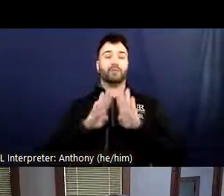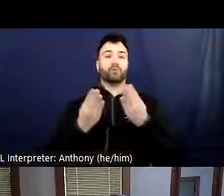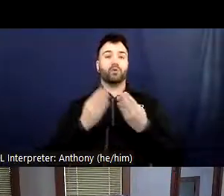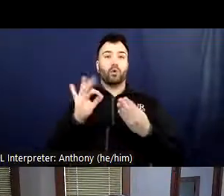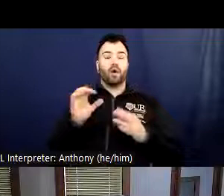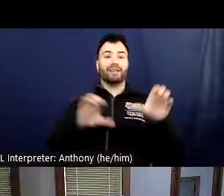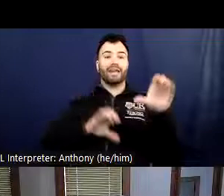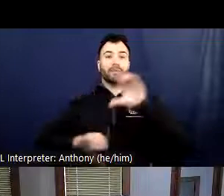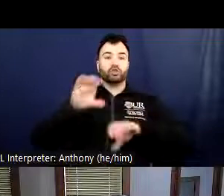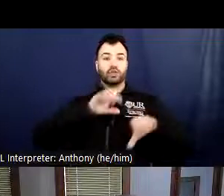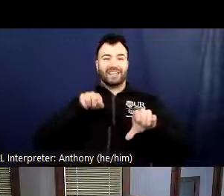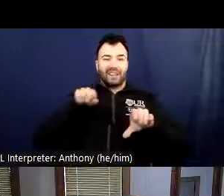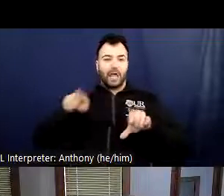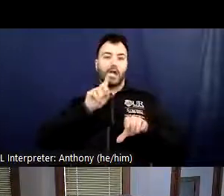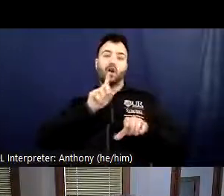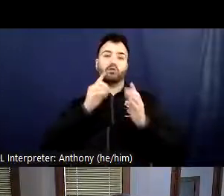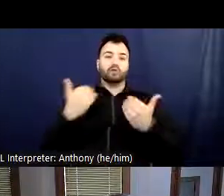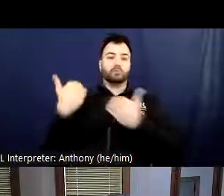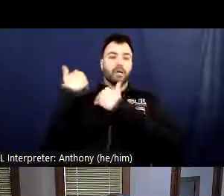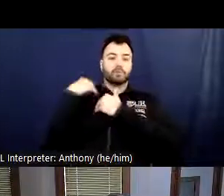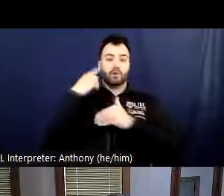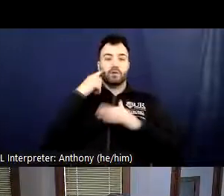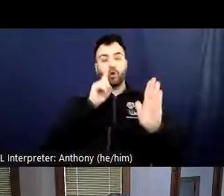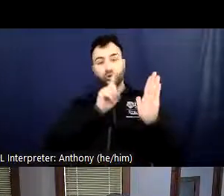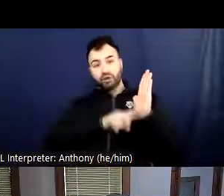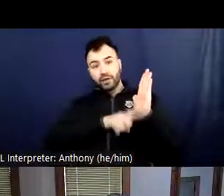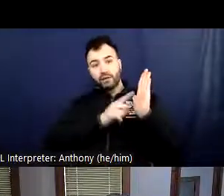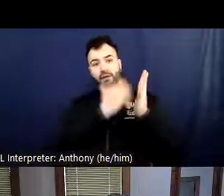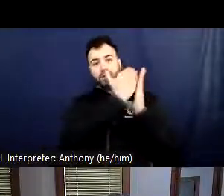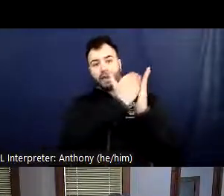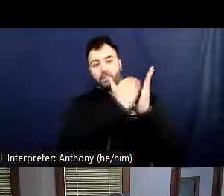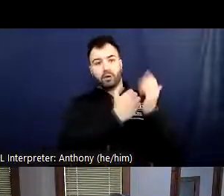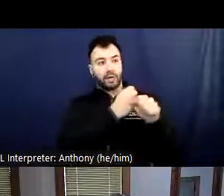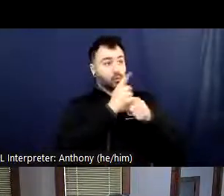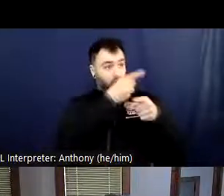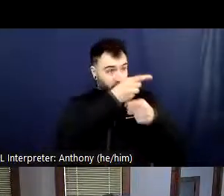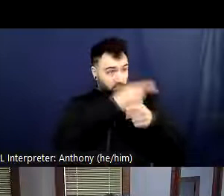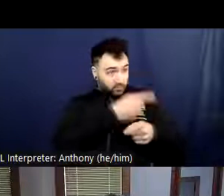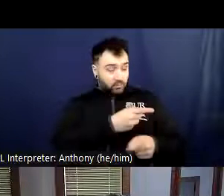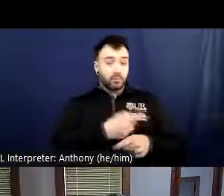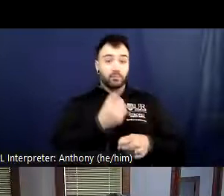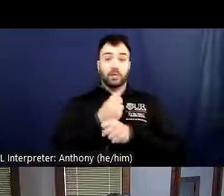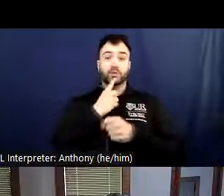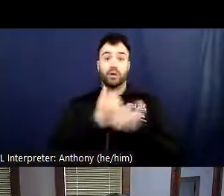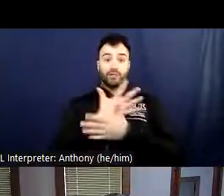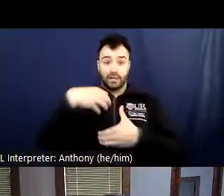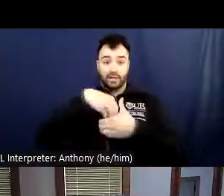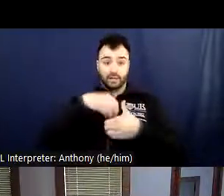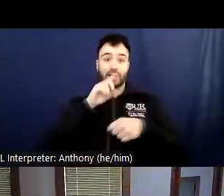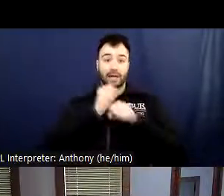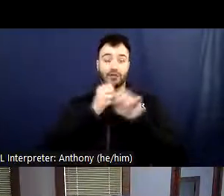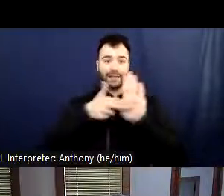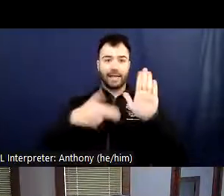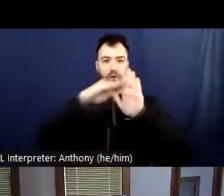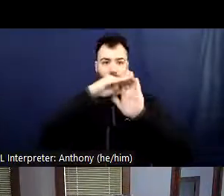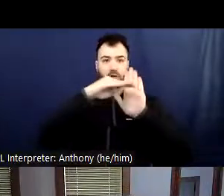check drug labels. There were chemists there, and they would check the interior or the fluid in the bottle to